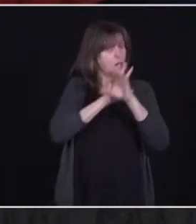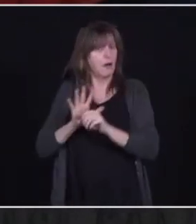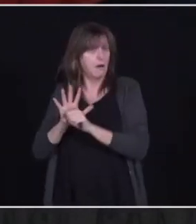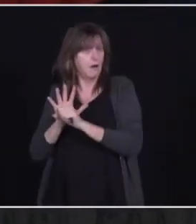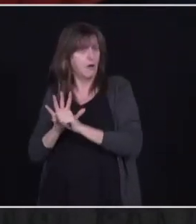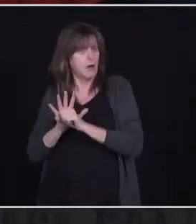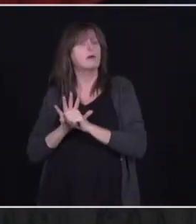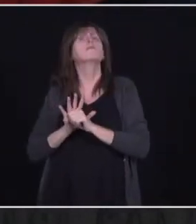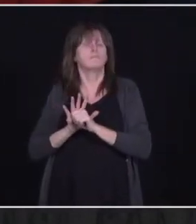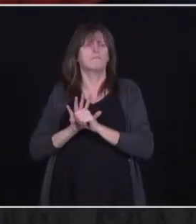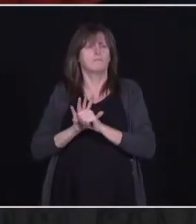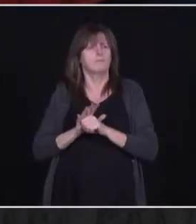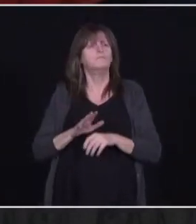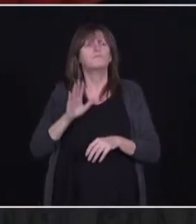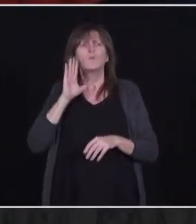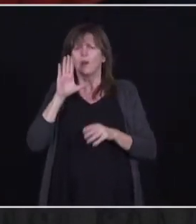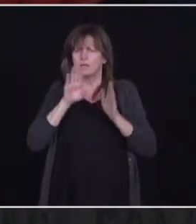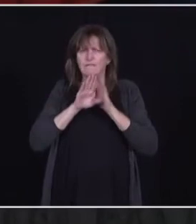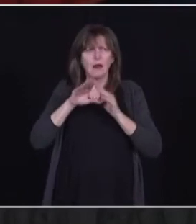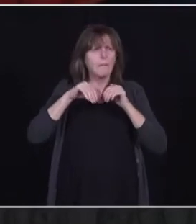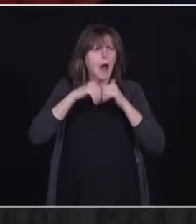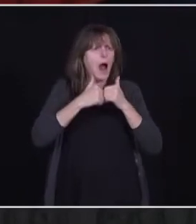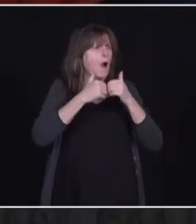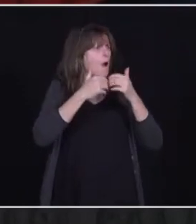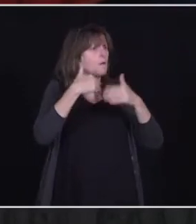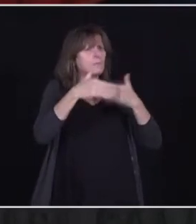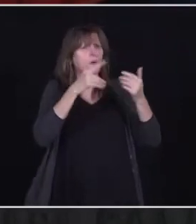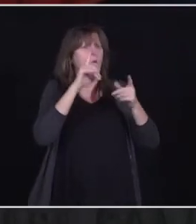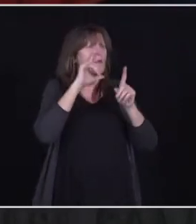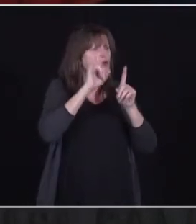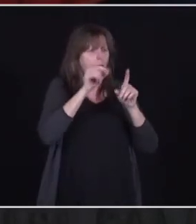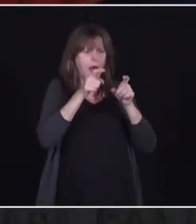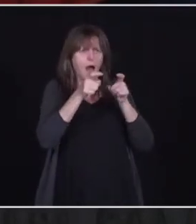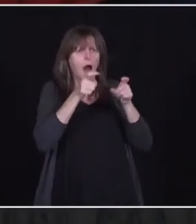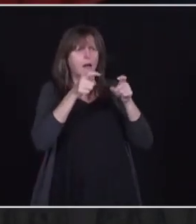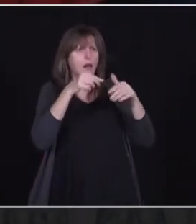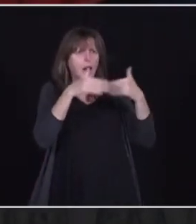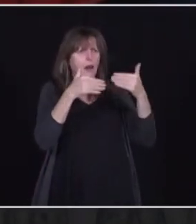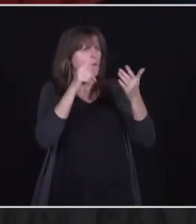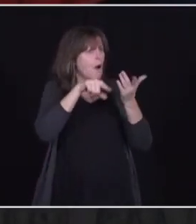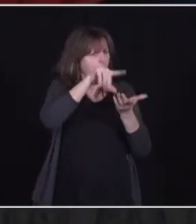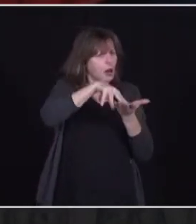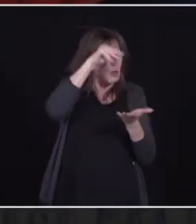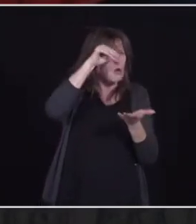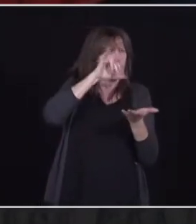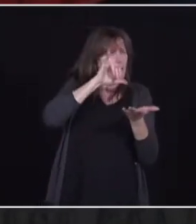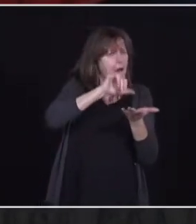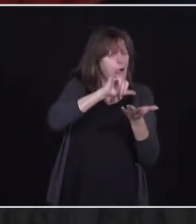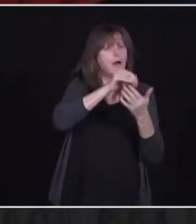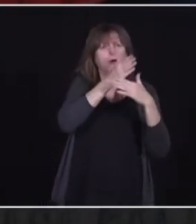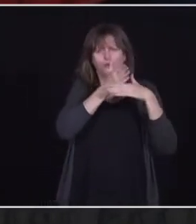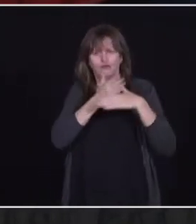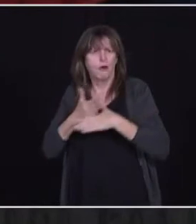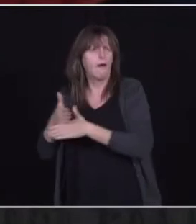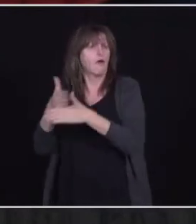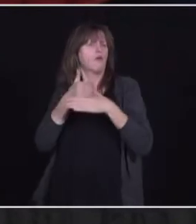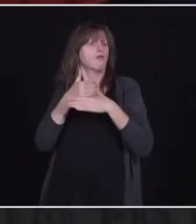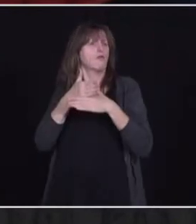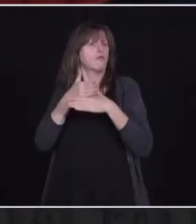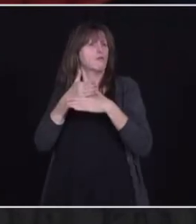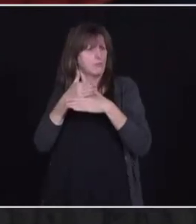how they've handled the Pfizer vaccine, what they've learned from it, and we will share that around Ontario with the hospitals for the next